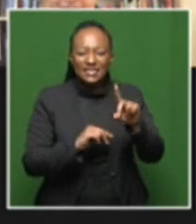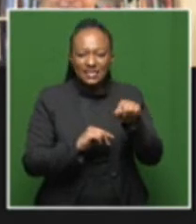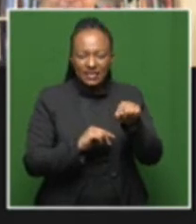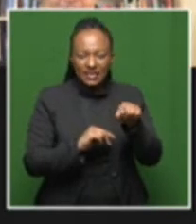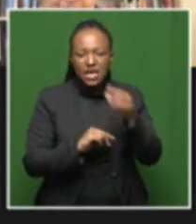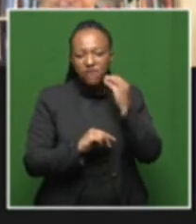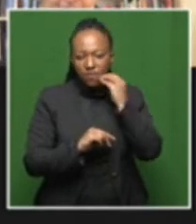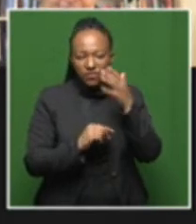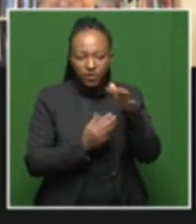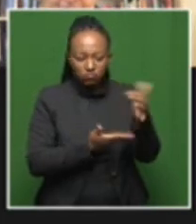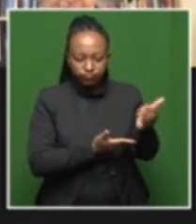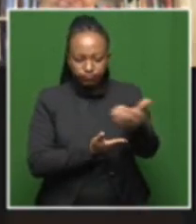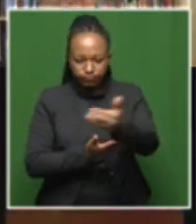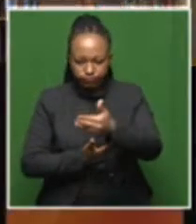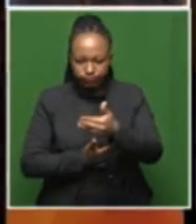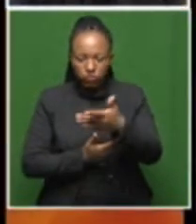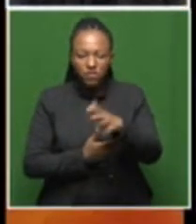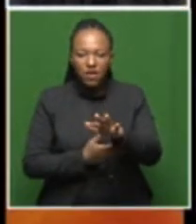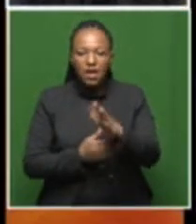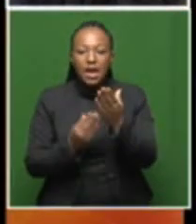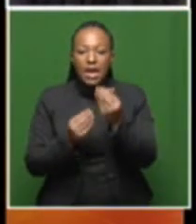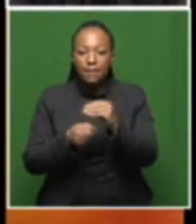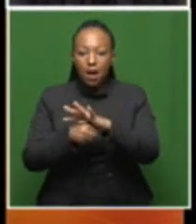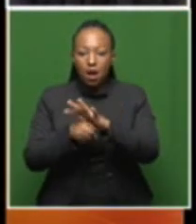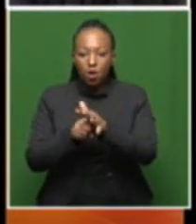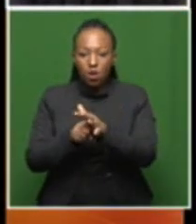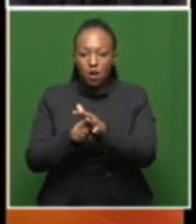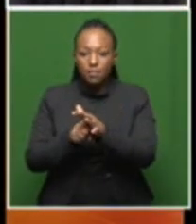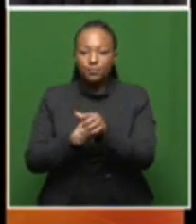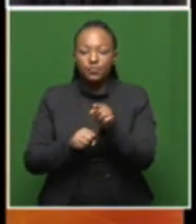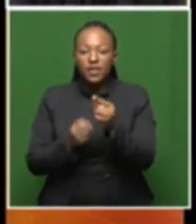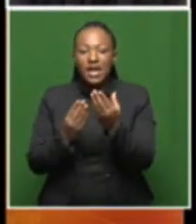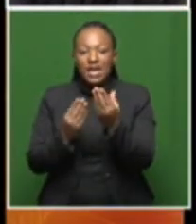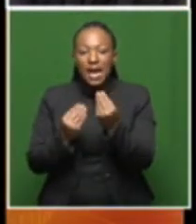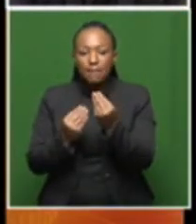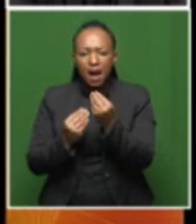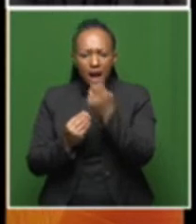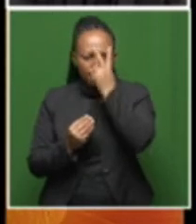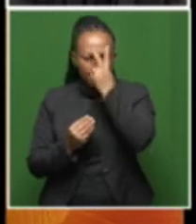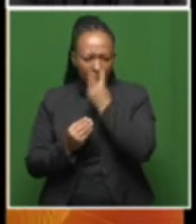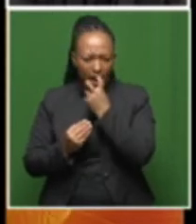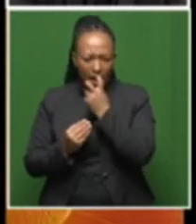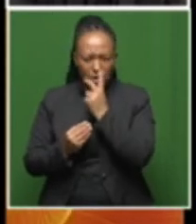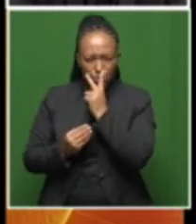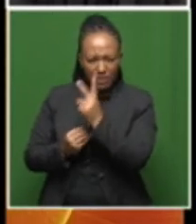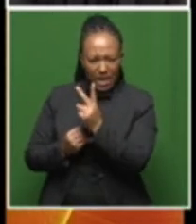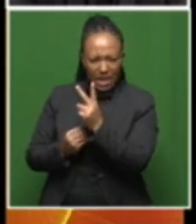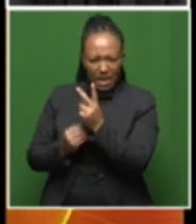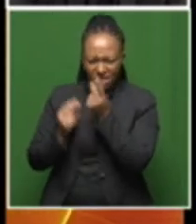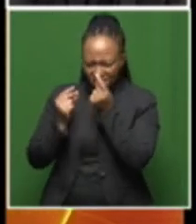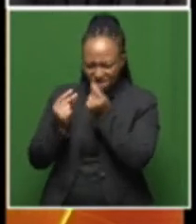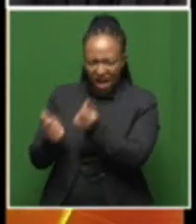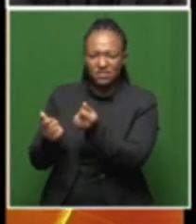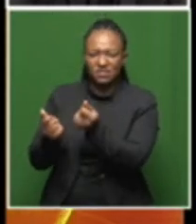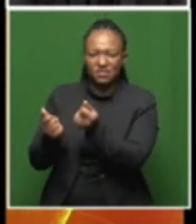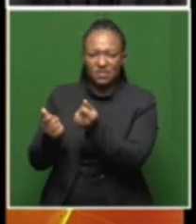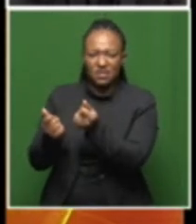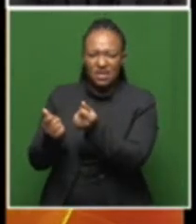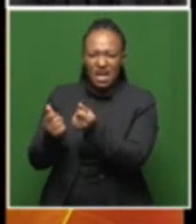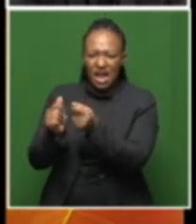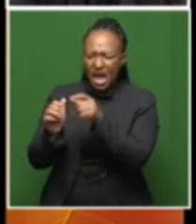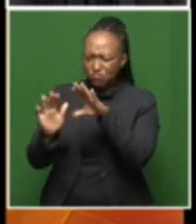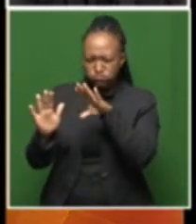And here we have the number of cases in black. And can you see how fast it's looking like almost a